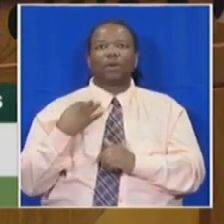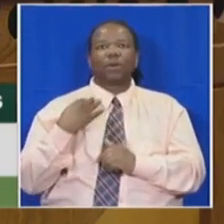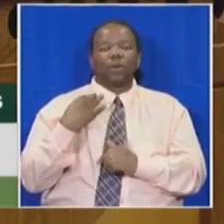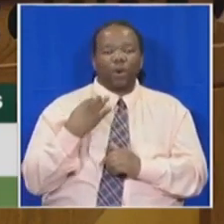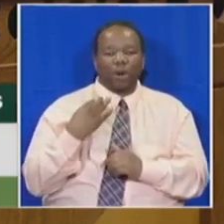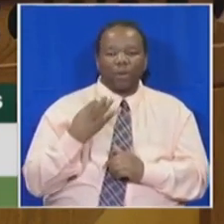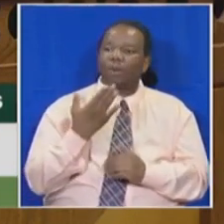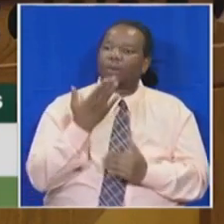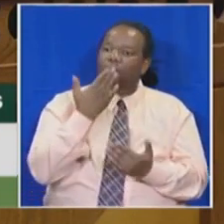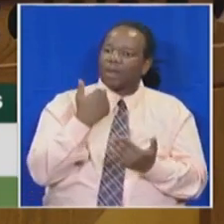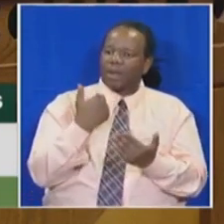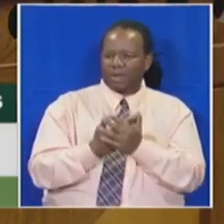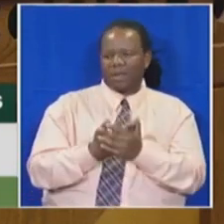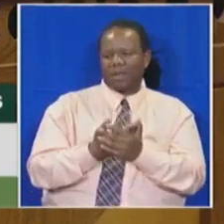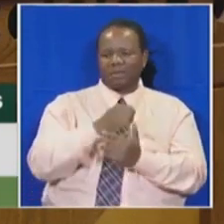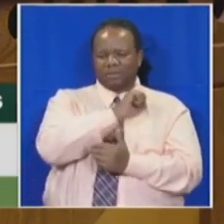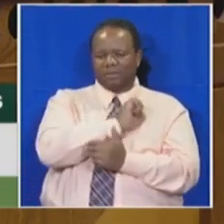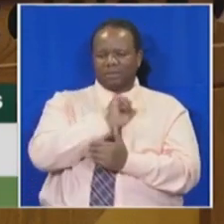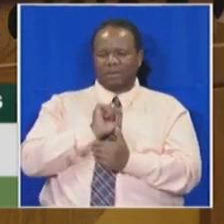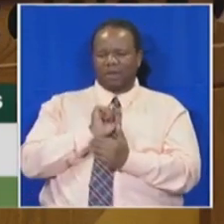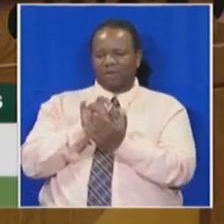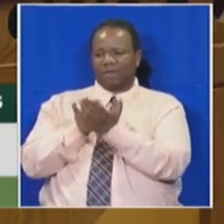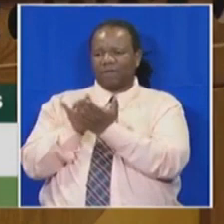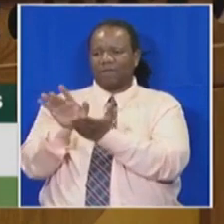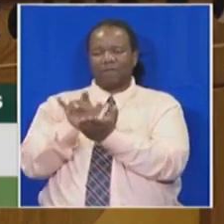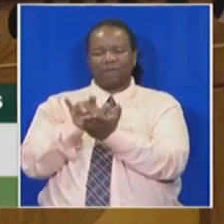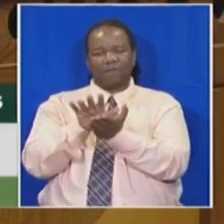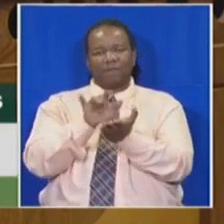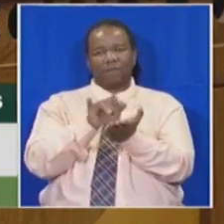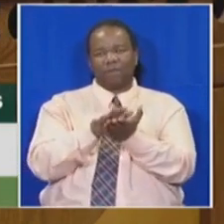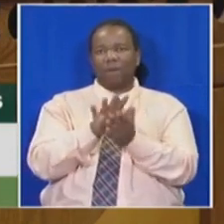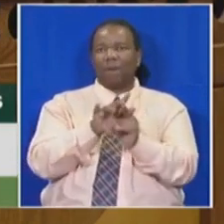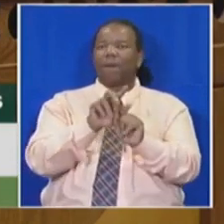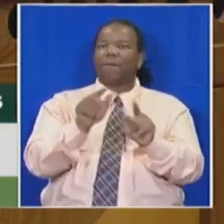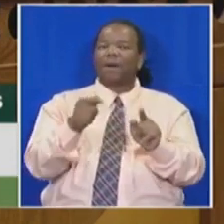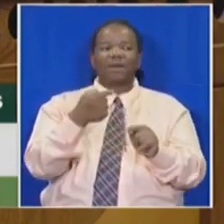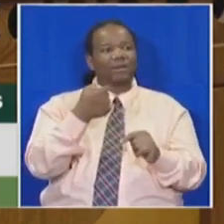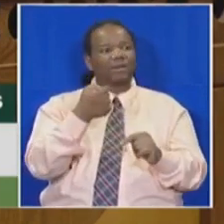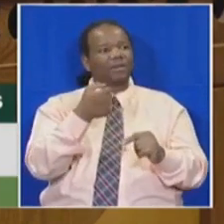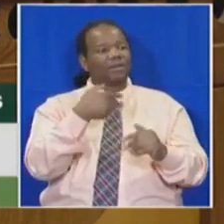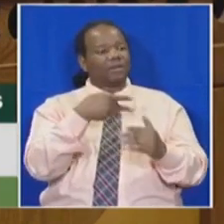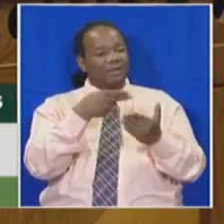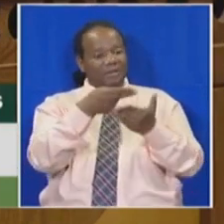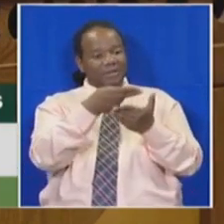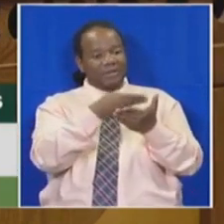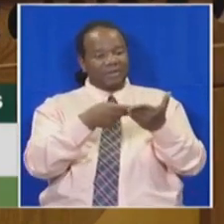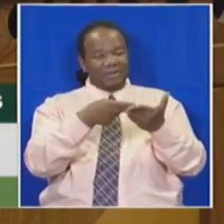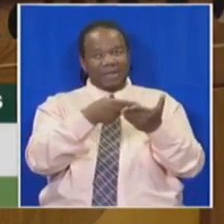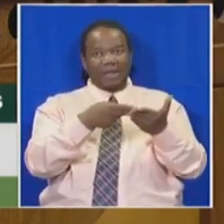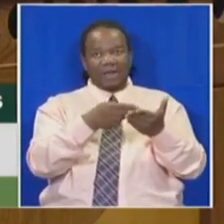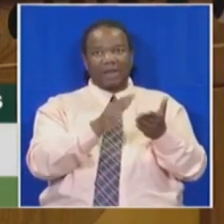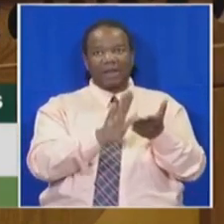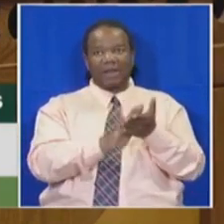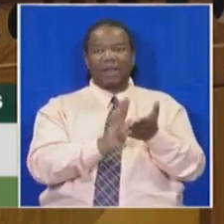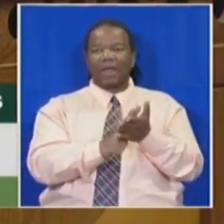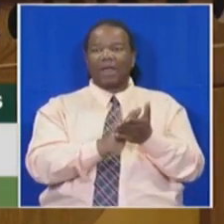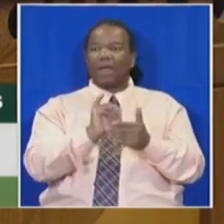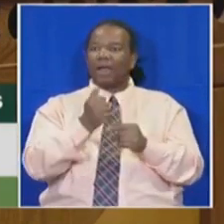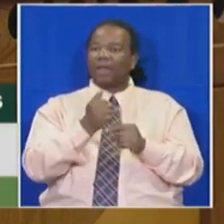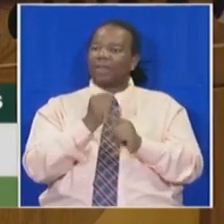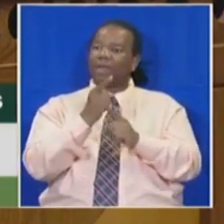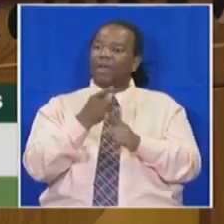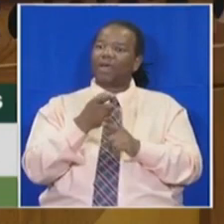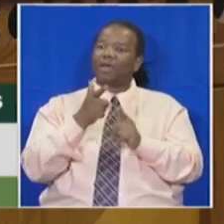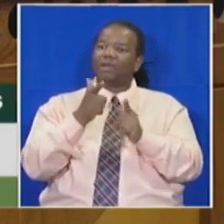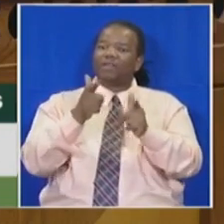his workers because the signed contracts which he fairly won and the orders that he has from Transnet